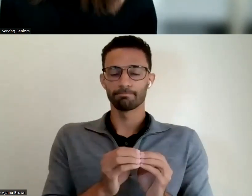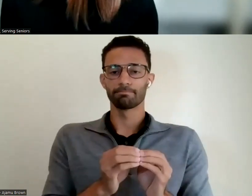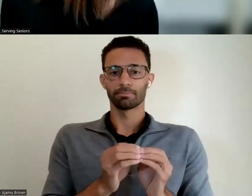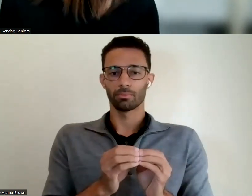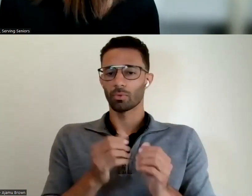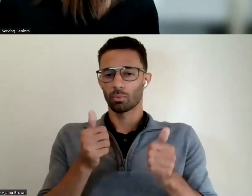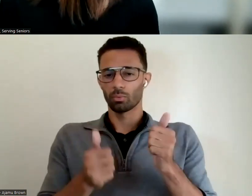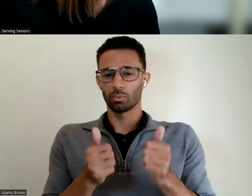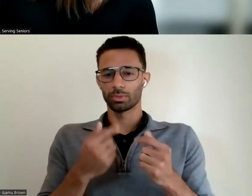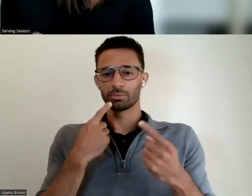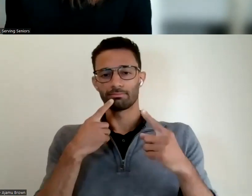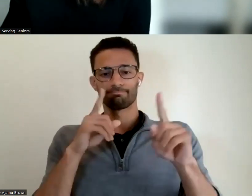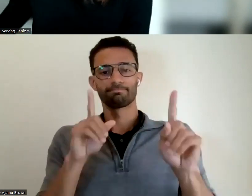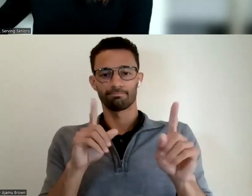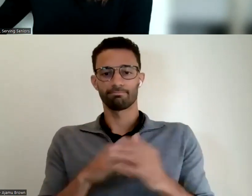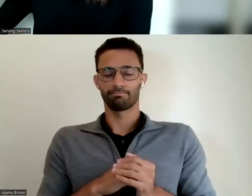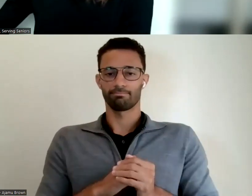one works best.